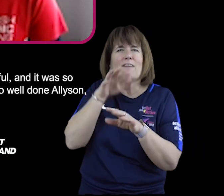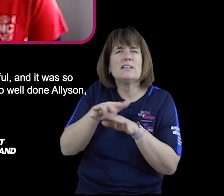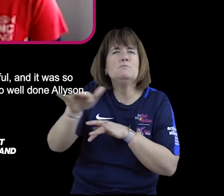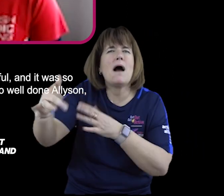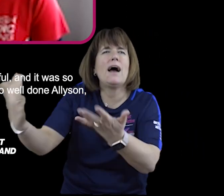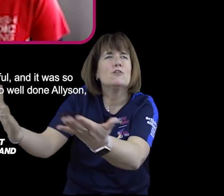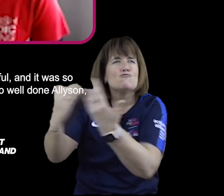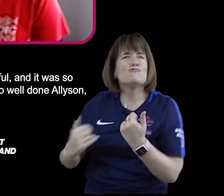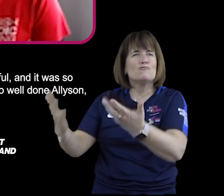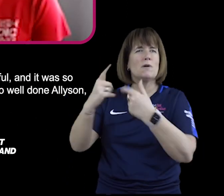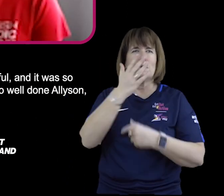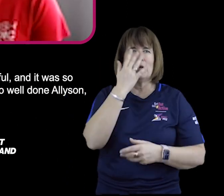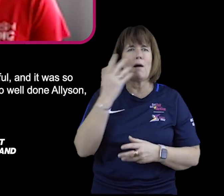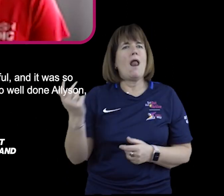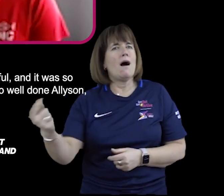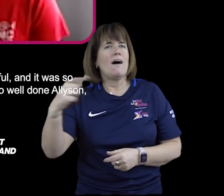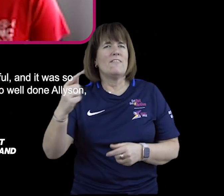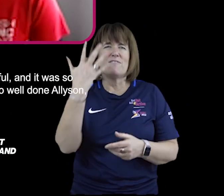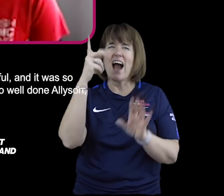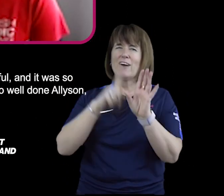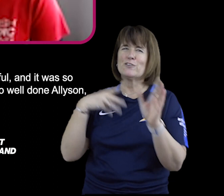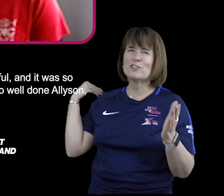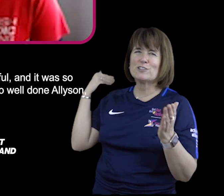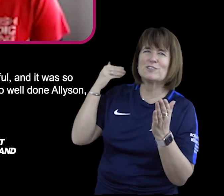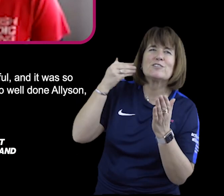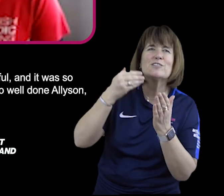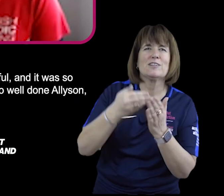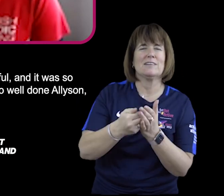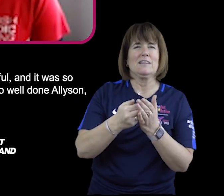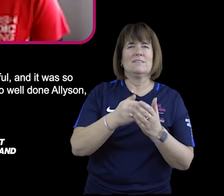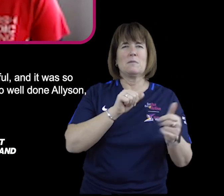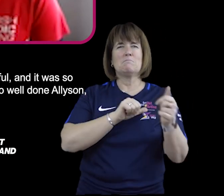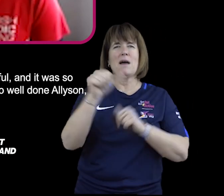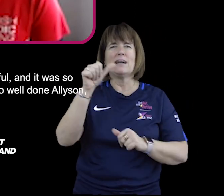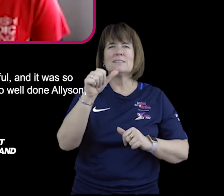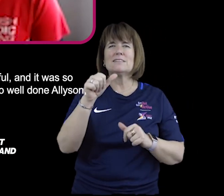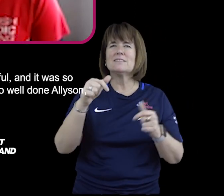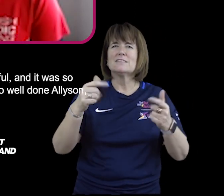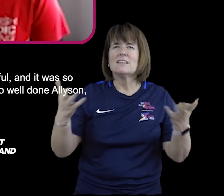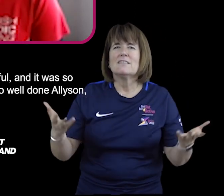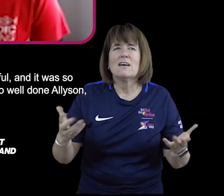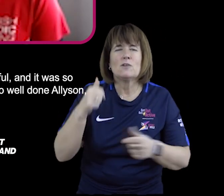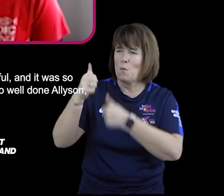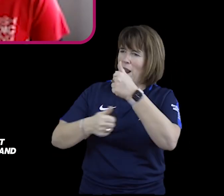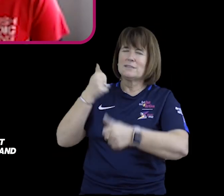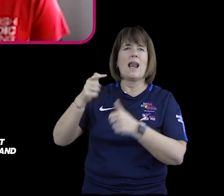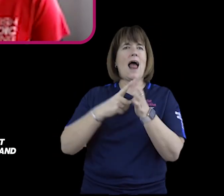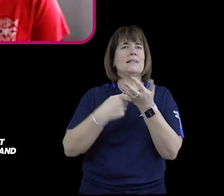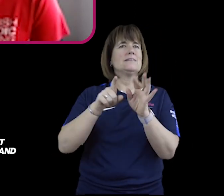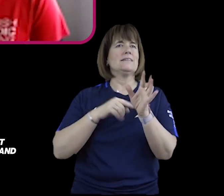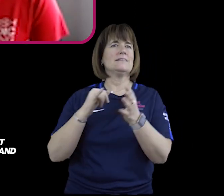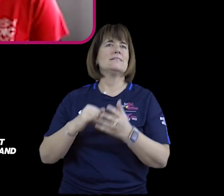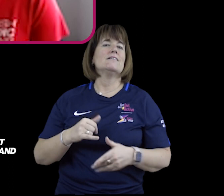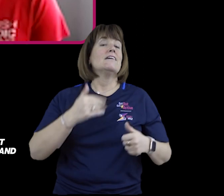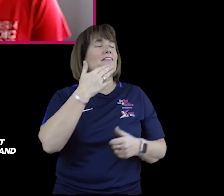lovely to reflect back on these past 5 years and gather all the best bits to submit it. So yeah, well done, Allyson. You're a star. Thank